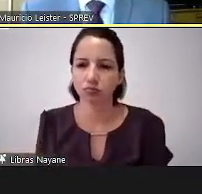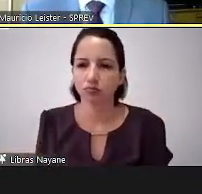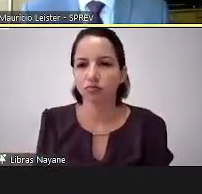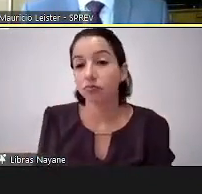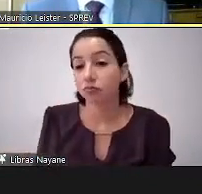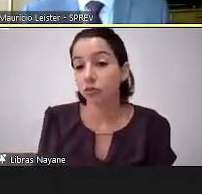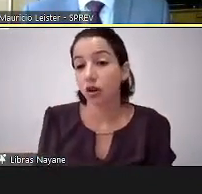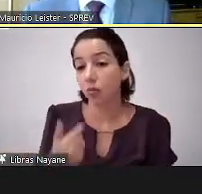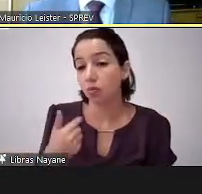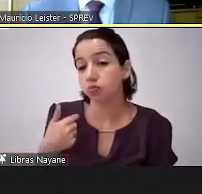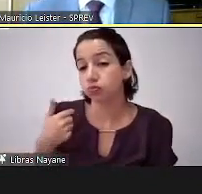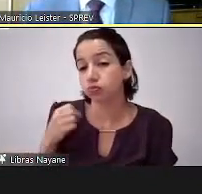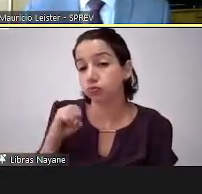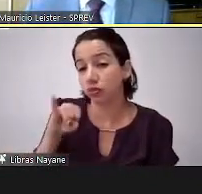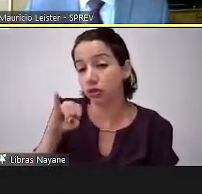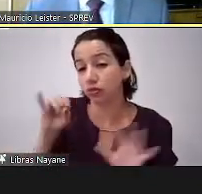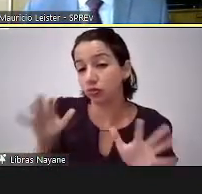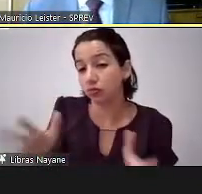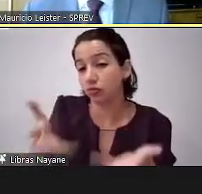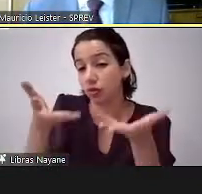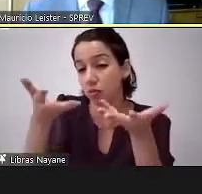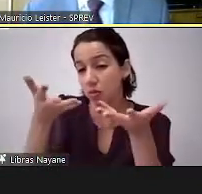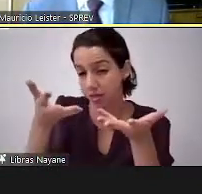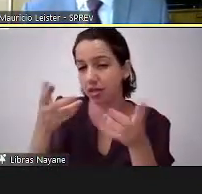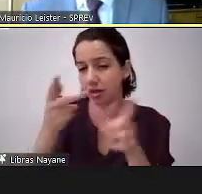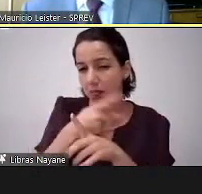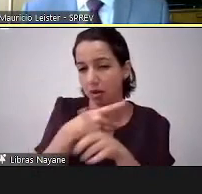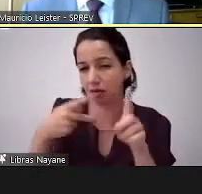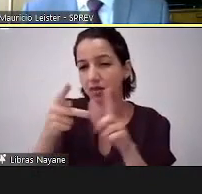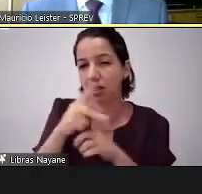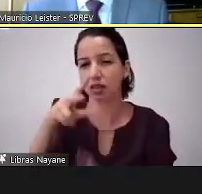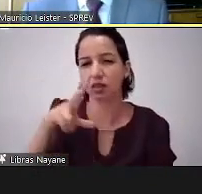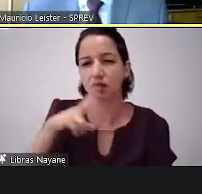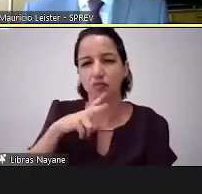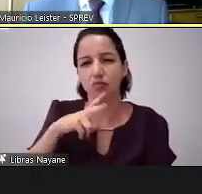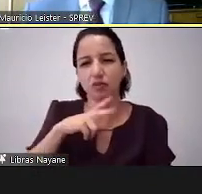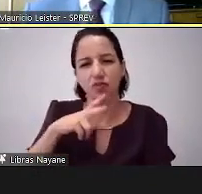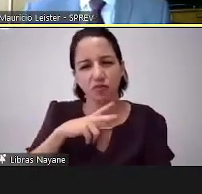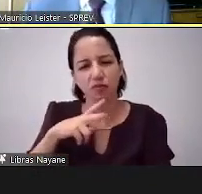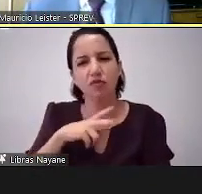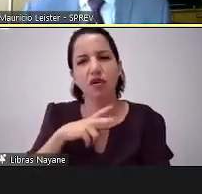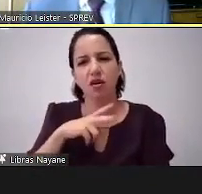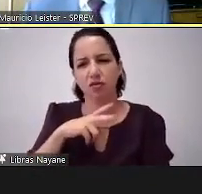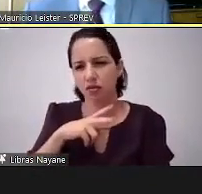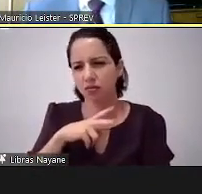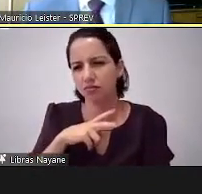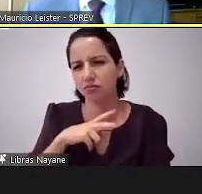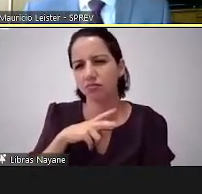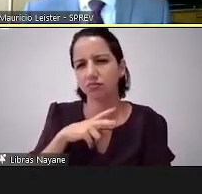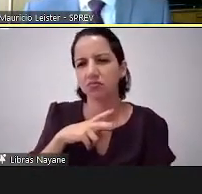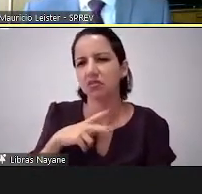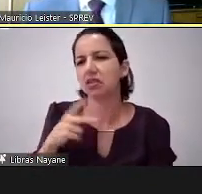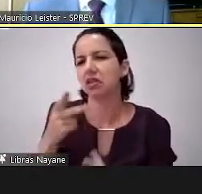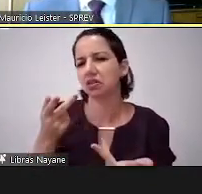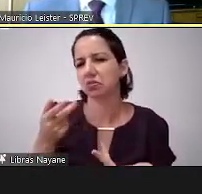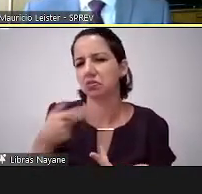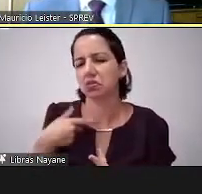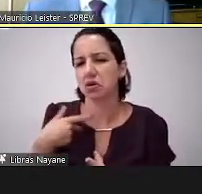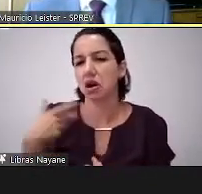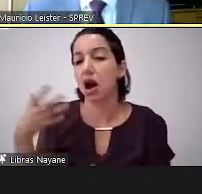objective of this. When we try to really foster